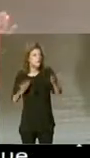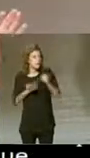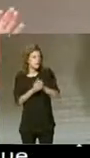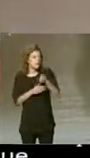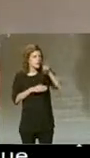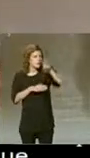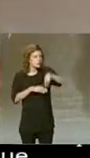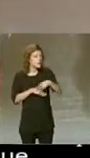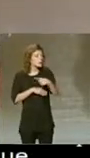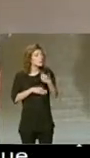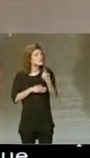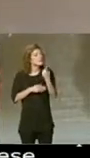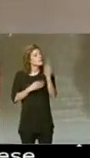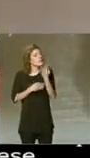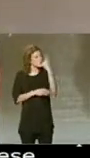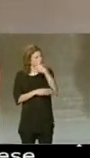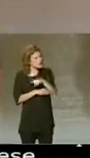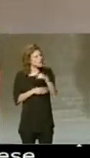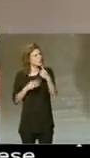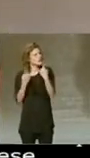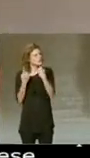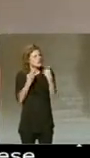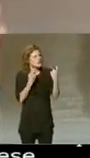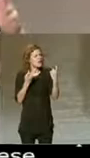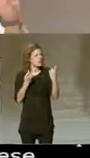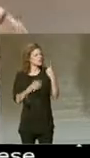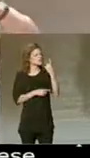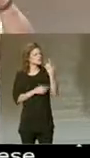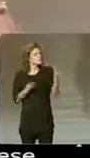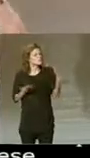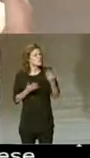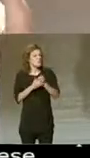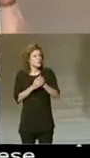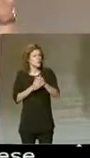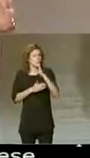those users and their aspirations.